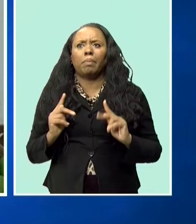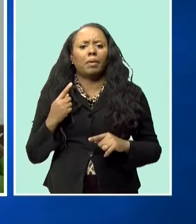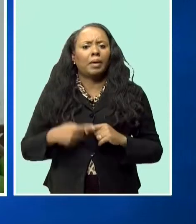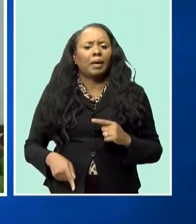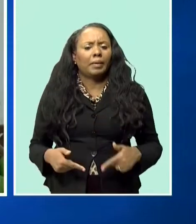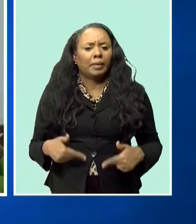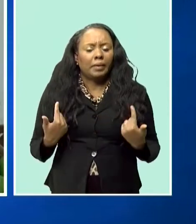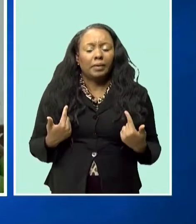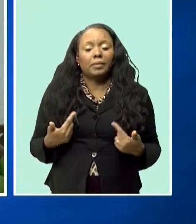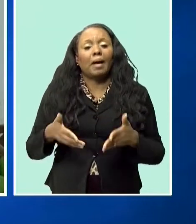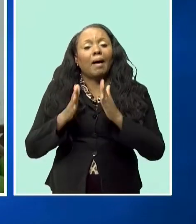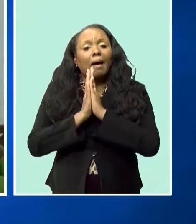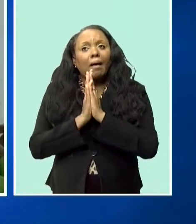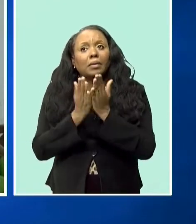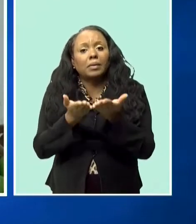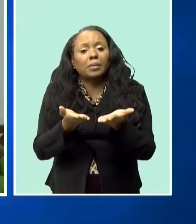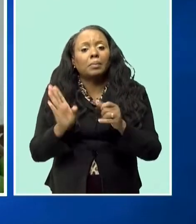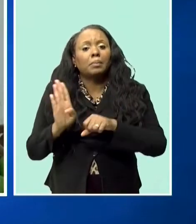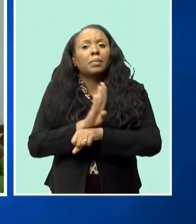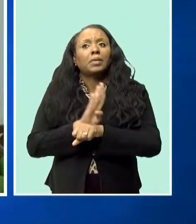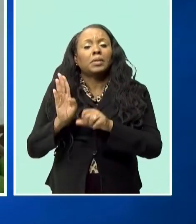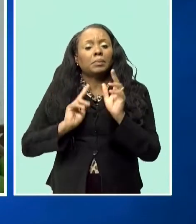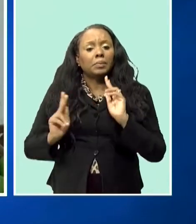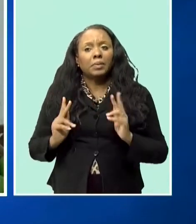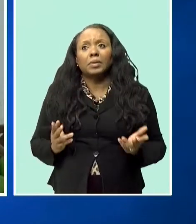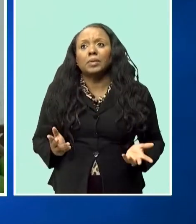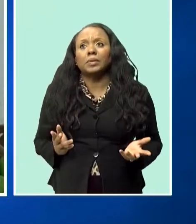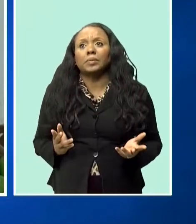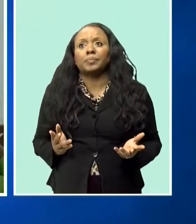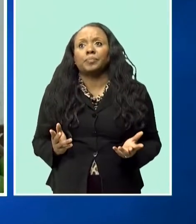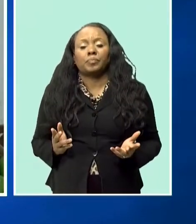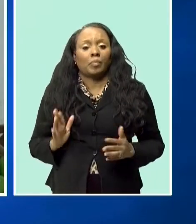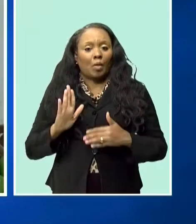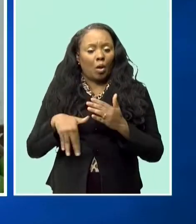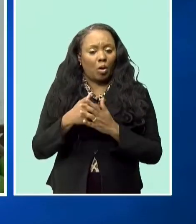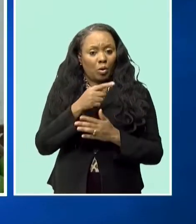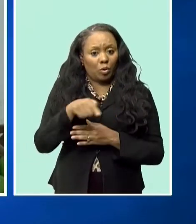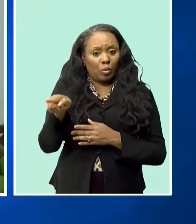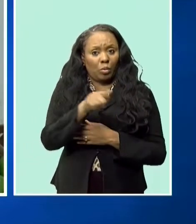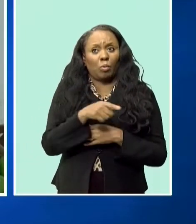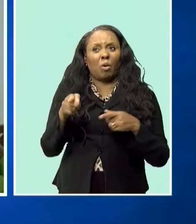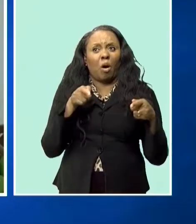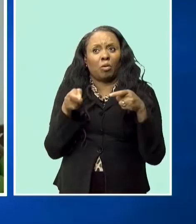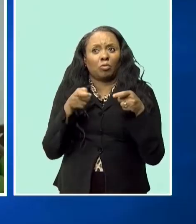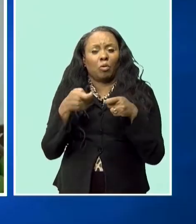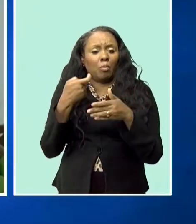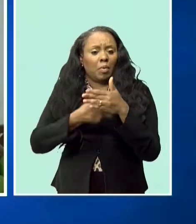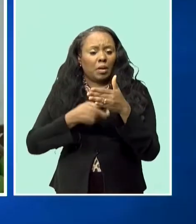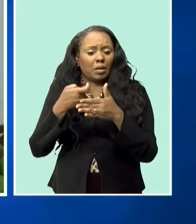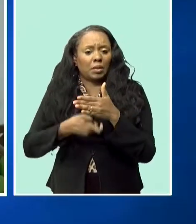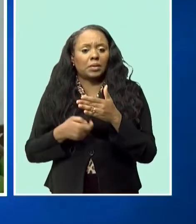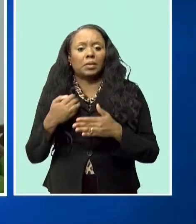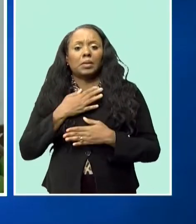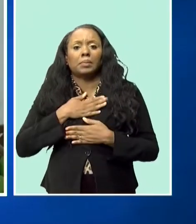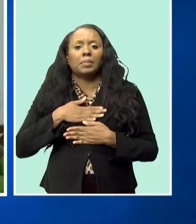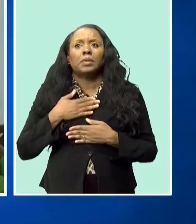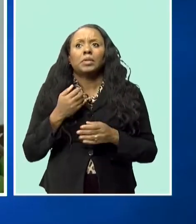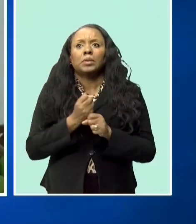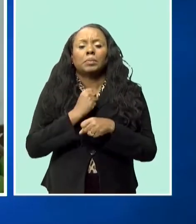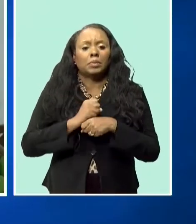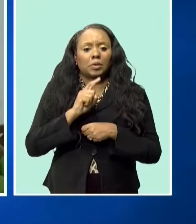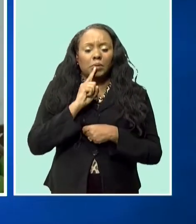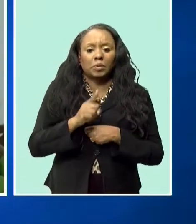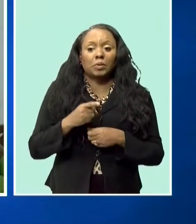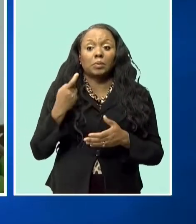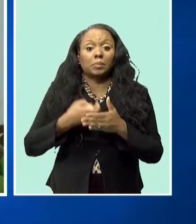plea to the business community, the persons in Barbados who control prices, to put prices in such a way that,